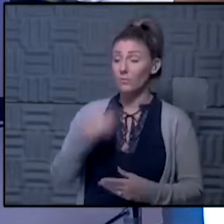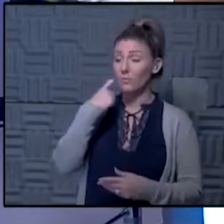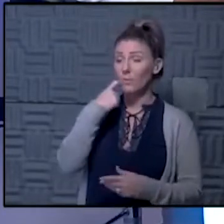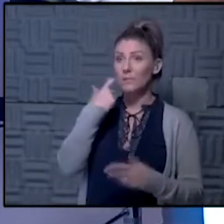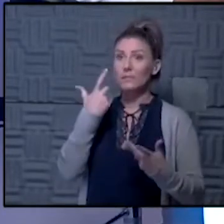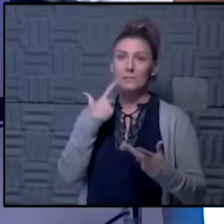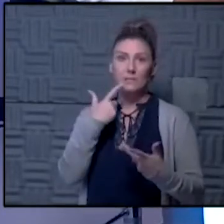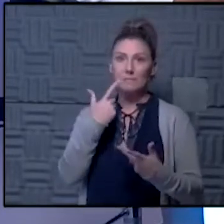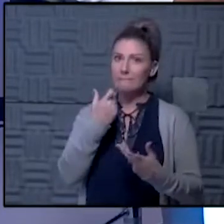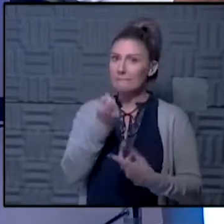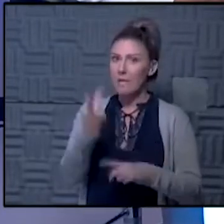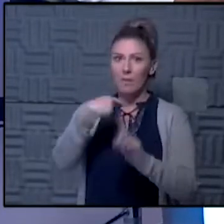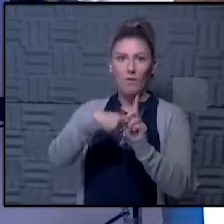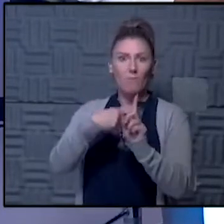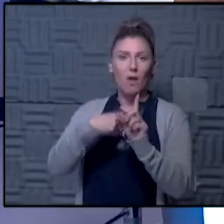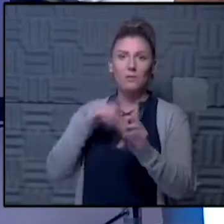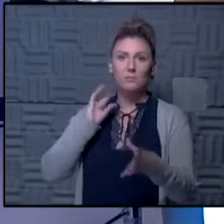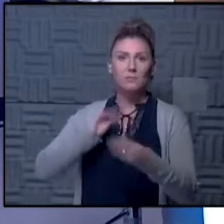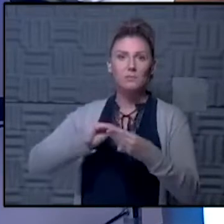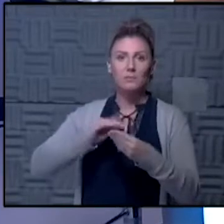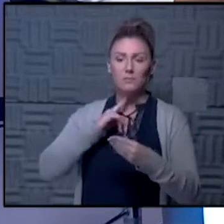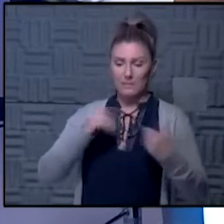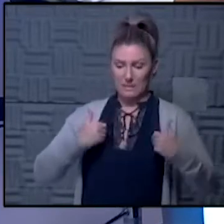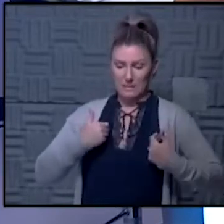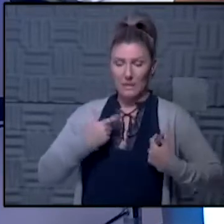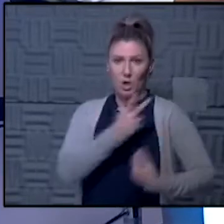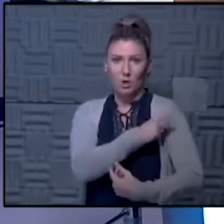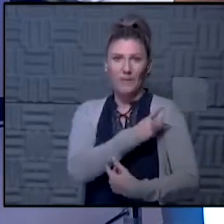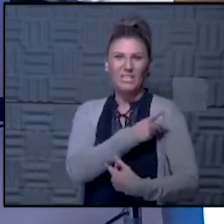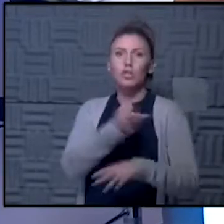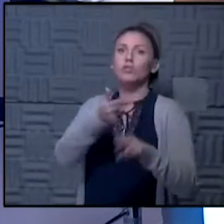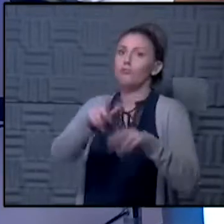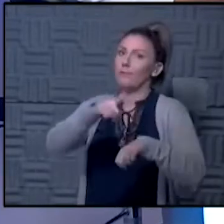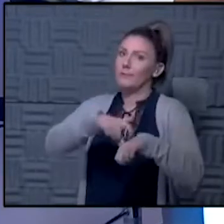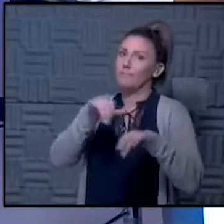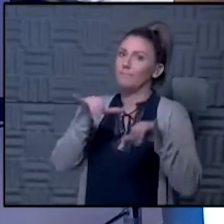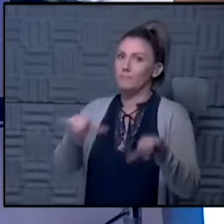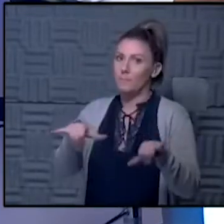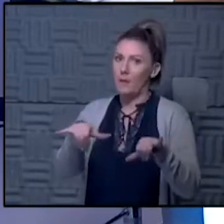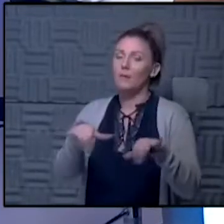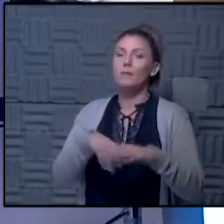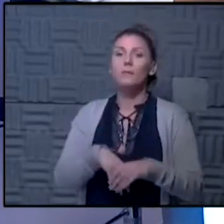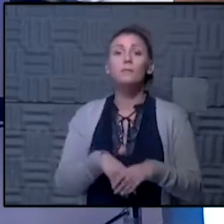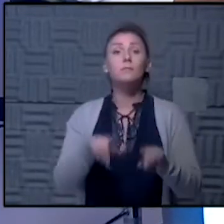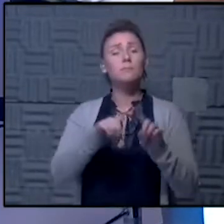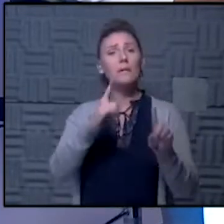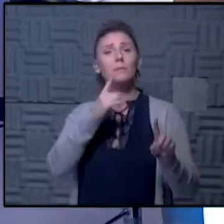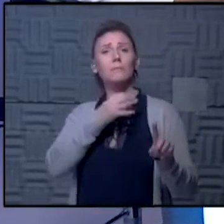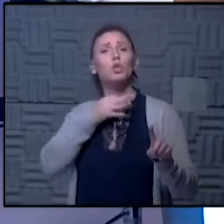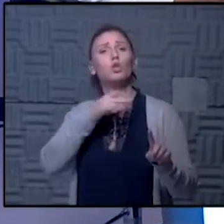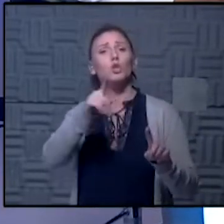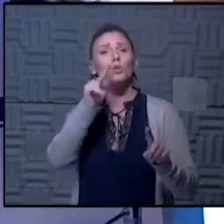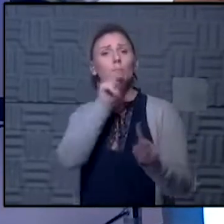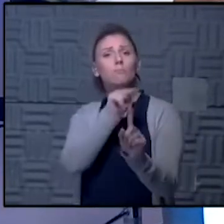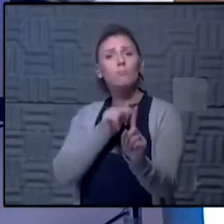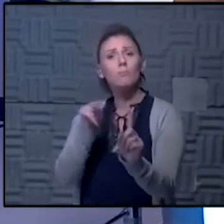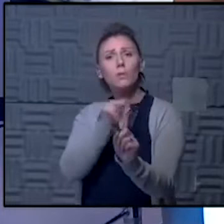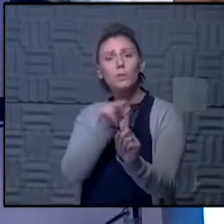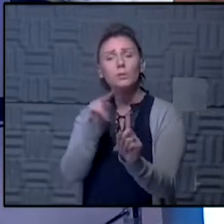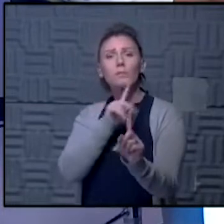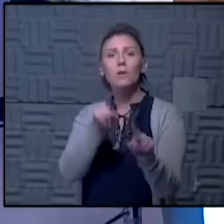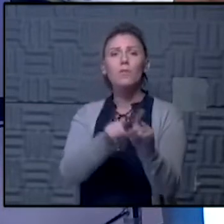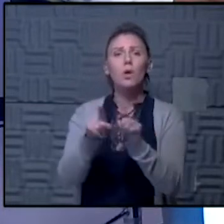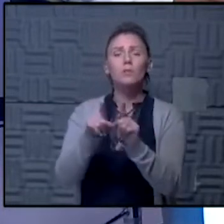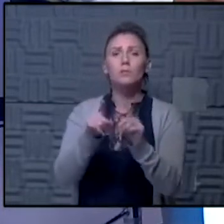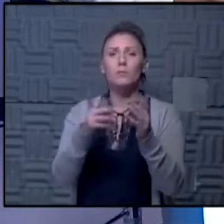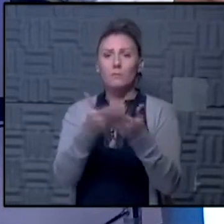past several months, we've seen that our younger patients do tend to stay a little bit shorter. But I'm curious, from your perspective, there are also, I